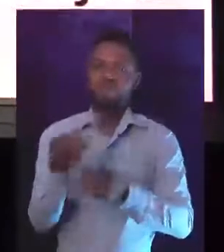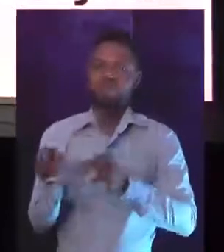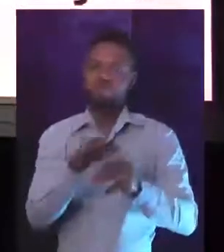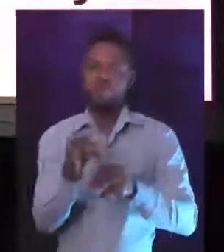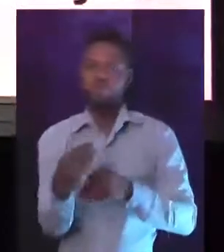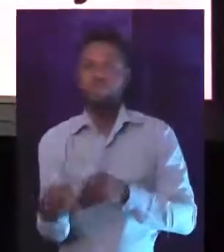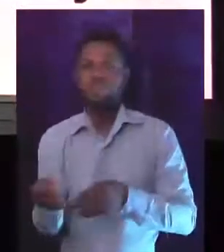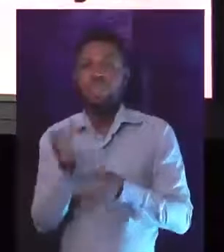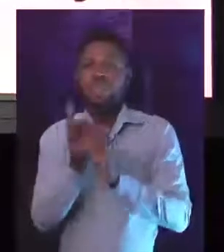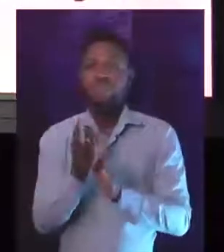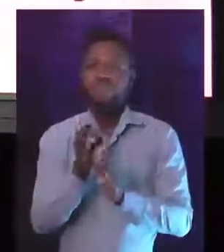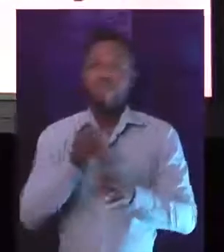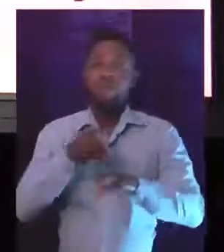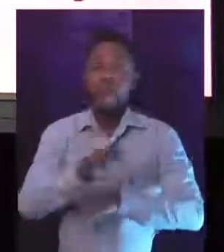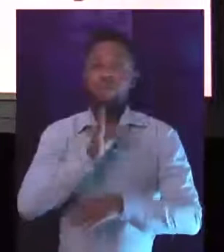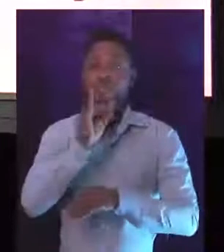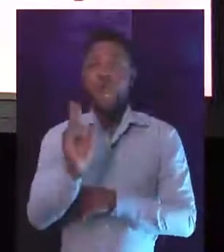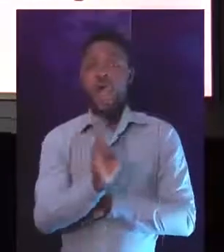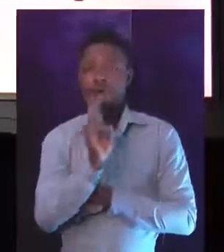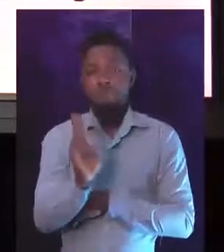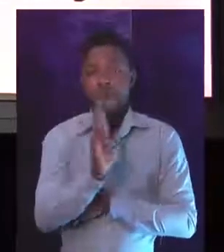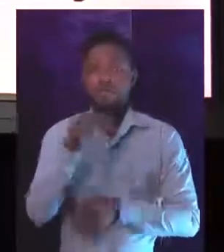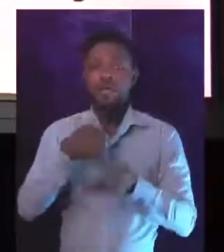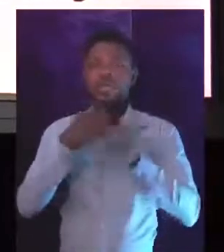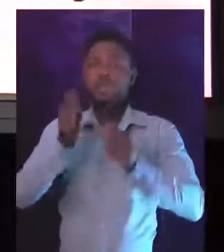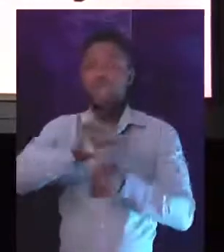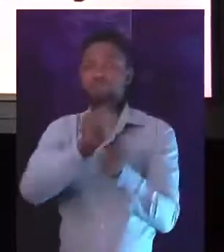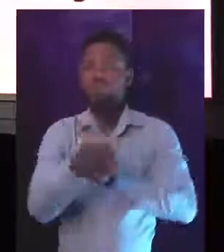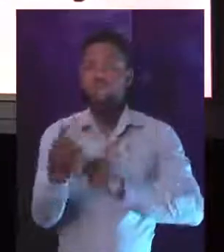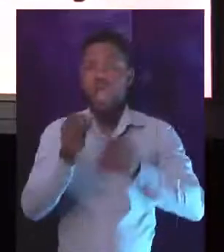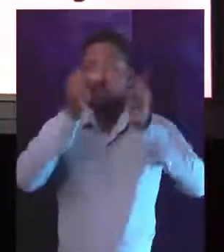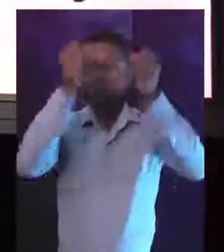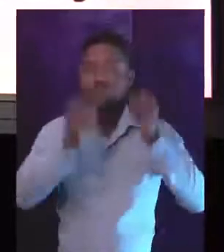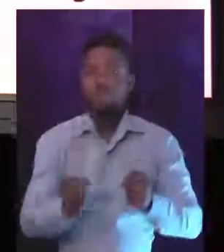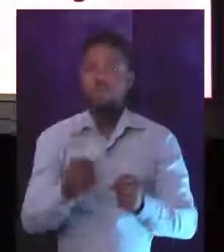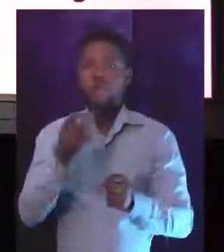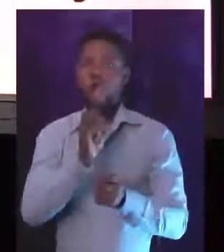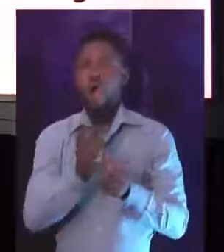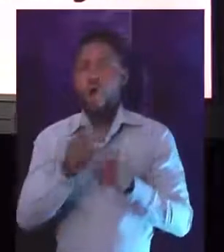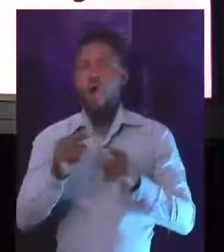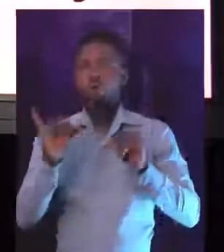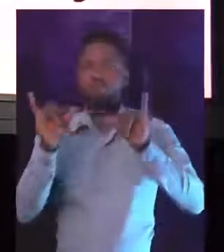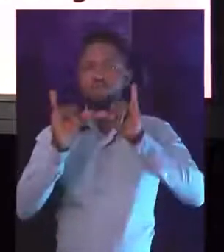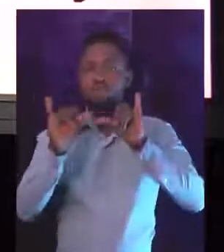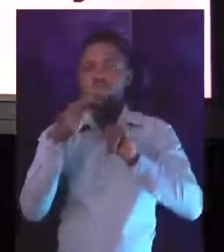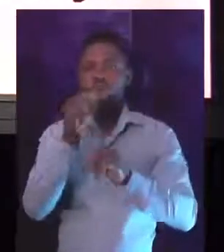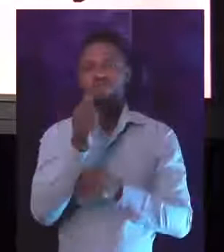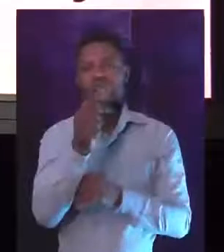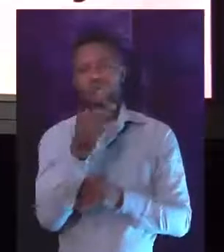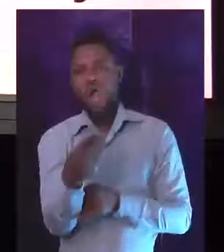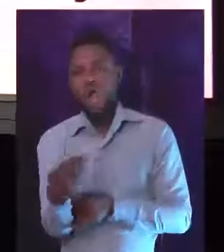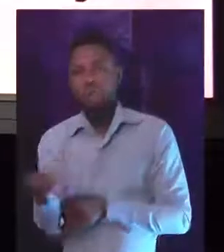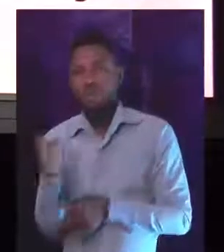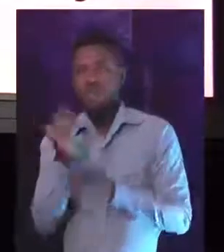is if force is applied, it can change the shape or size of an object. If enough force